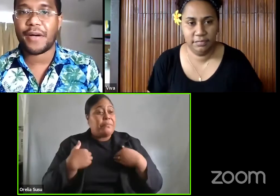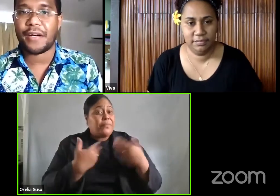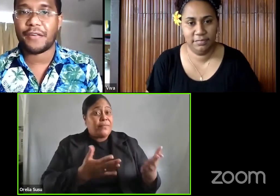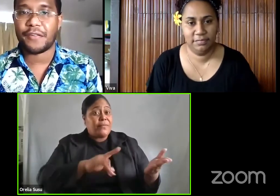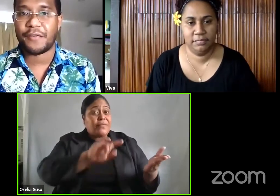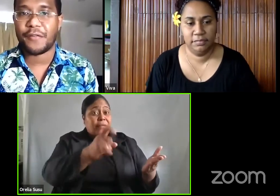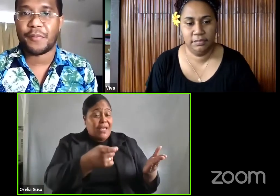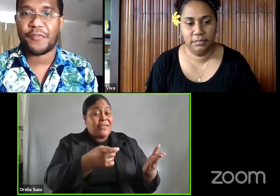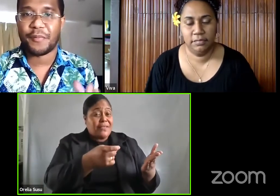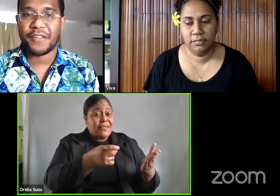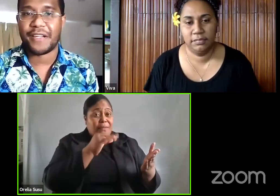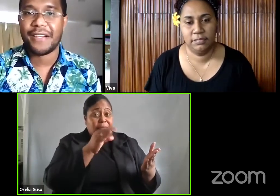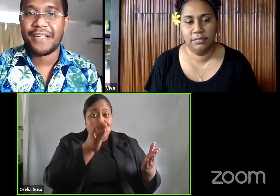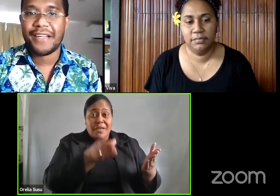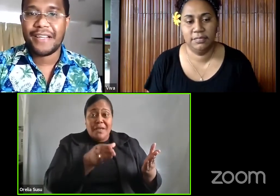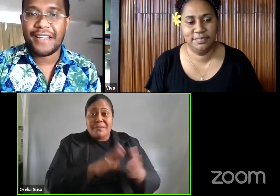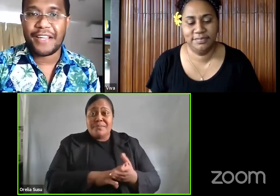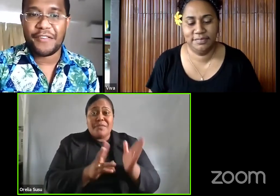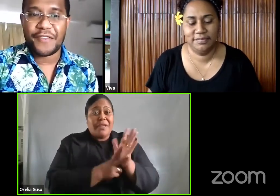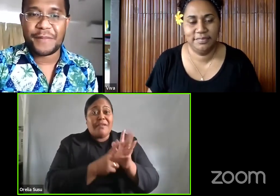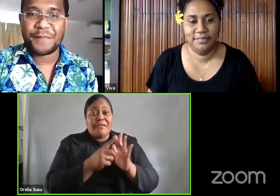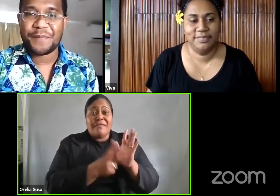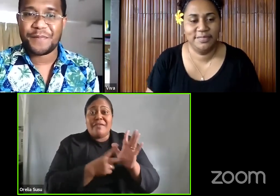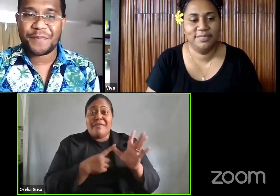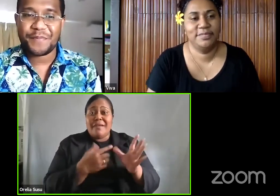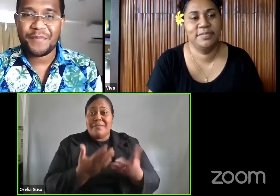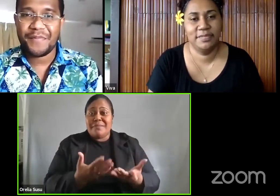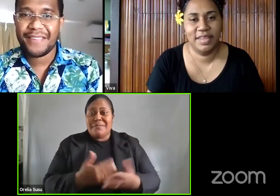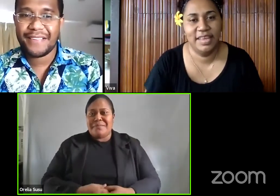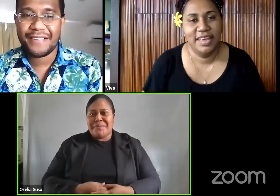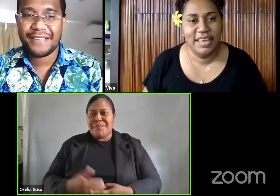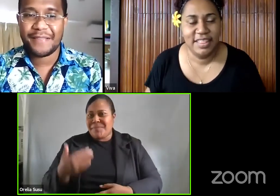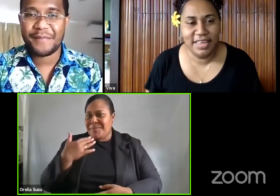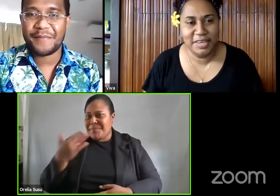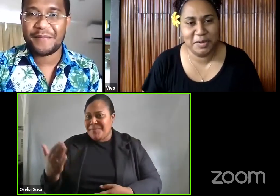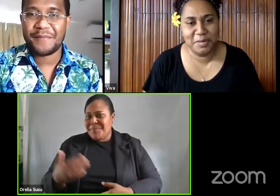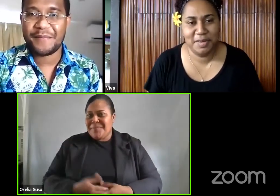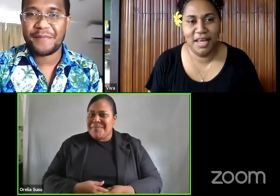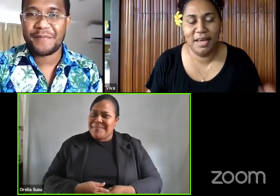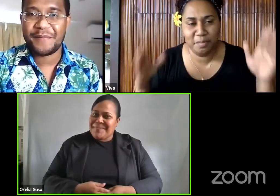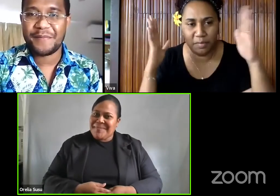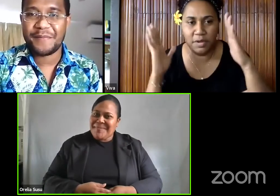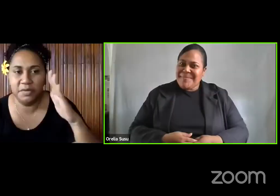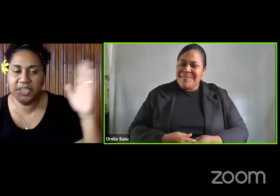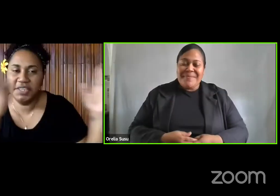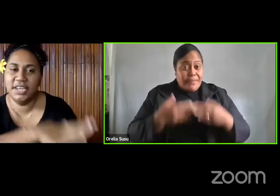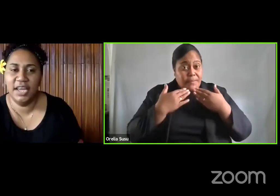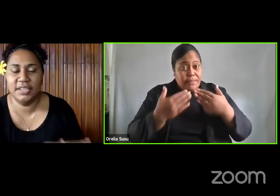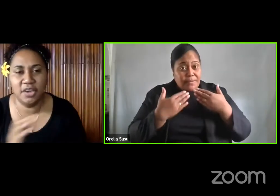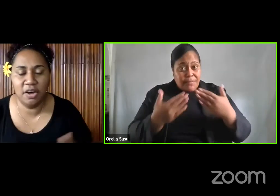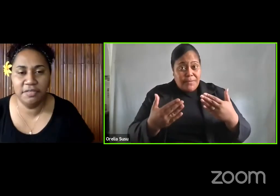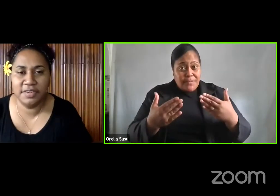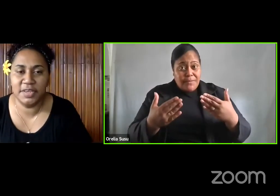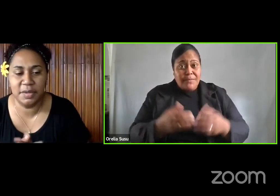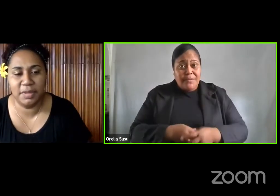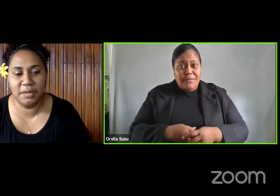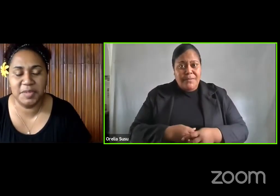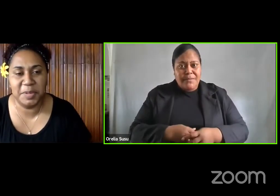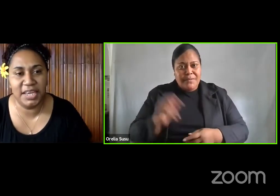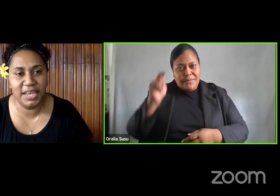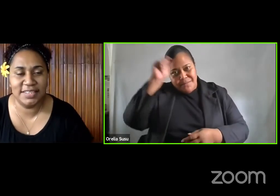also from from diva thank you thank you um moderation head off